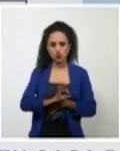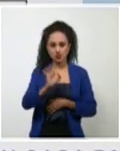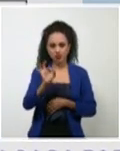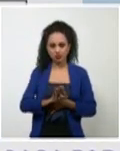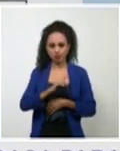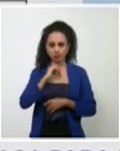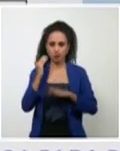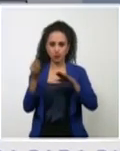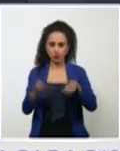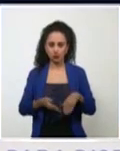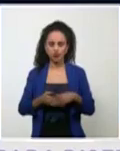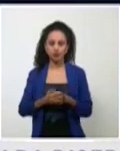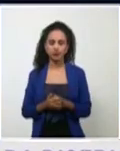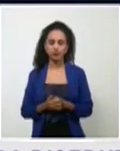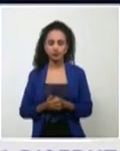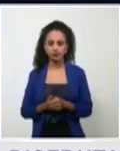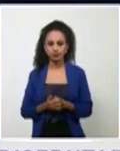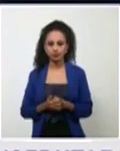6.53%.